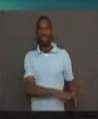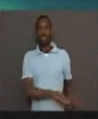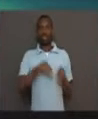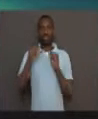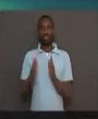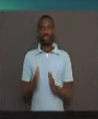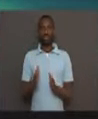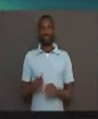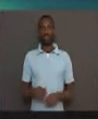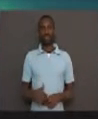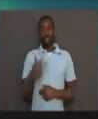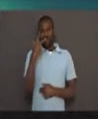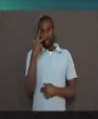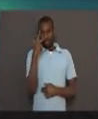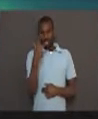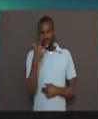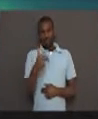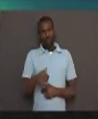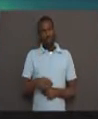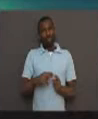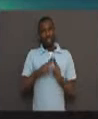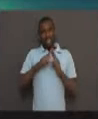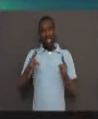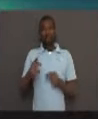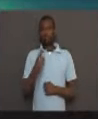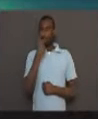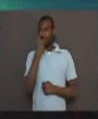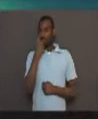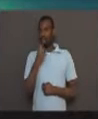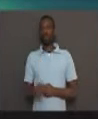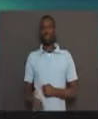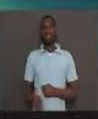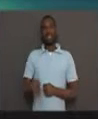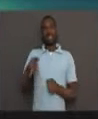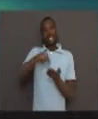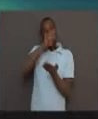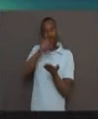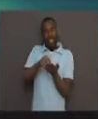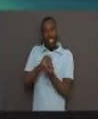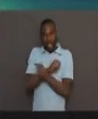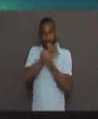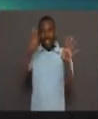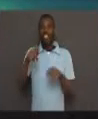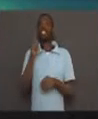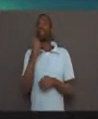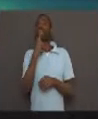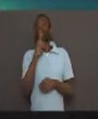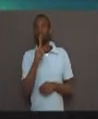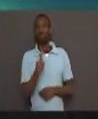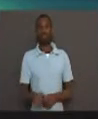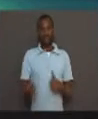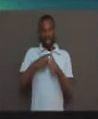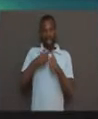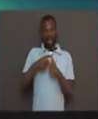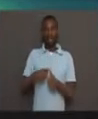Students, the 3 most common types of nuclear radiation are